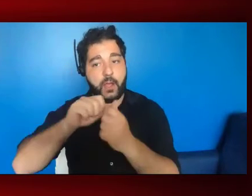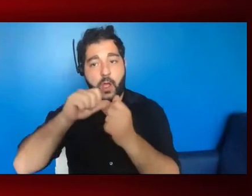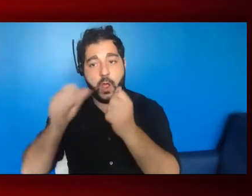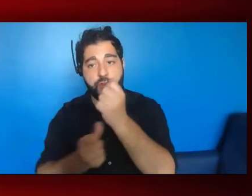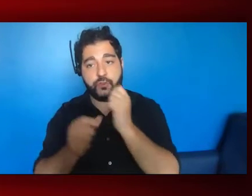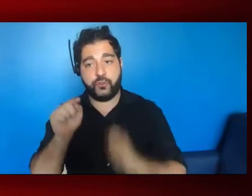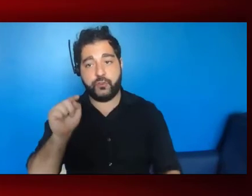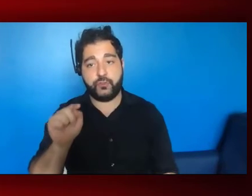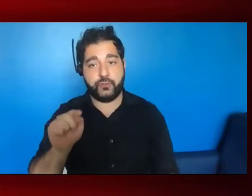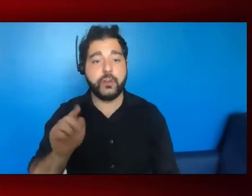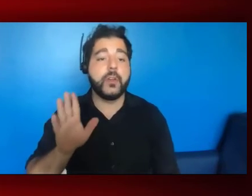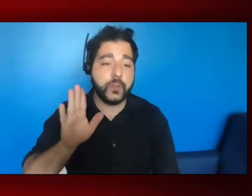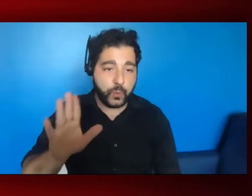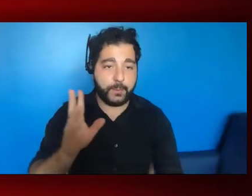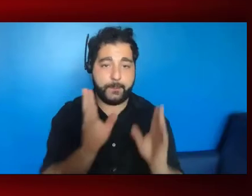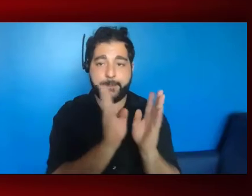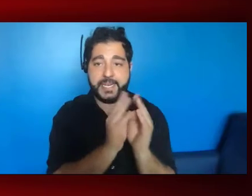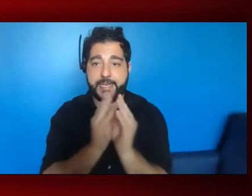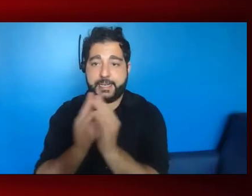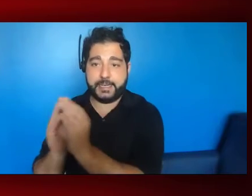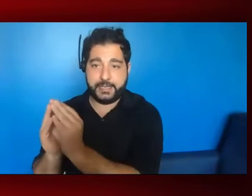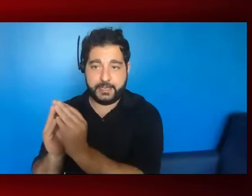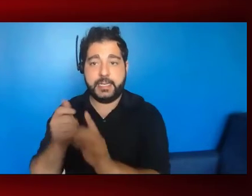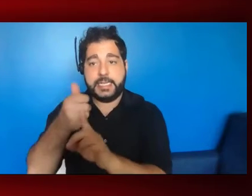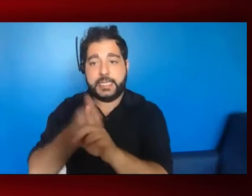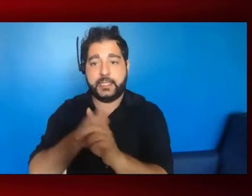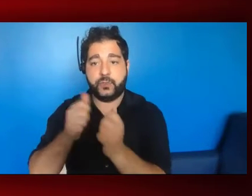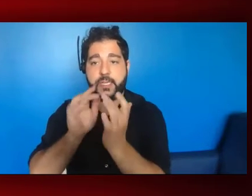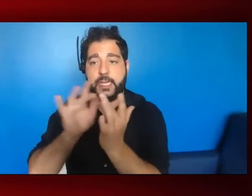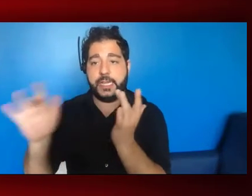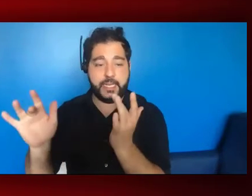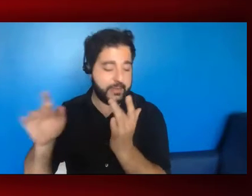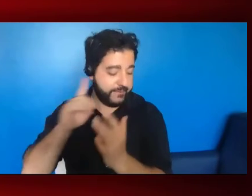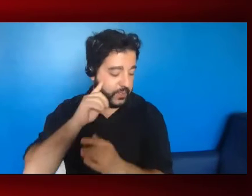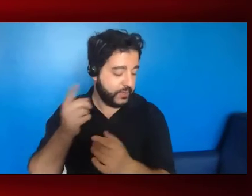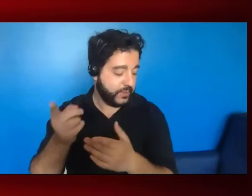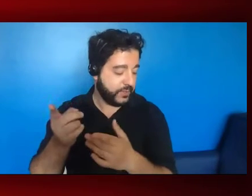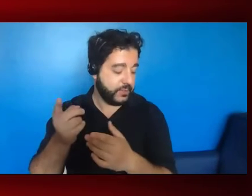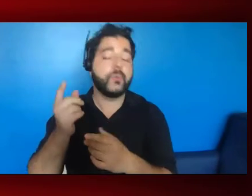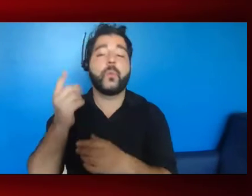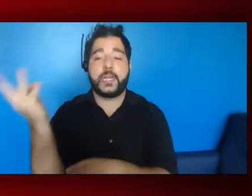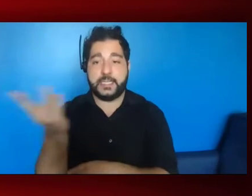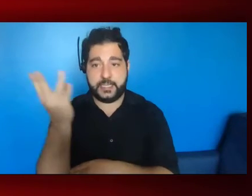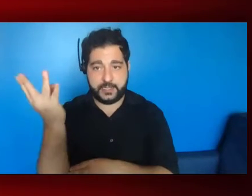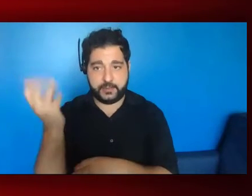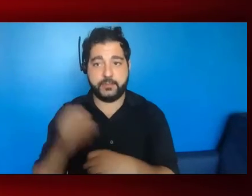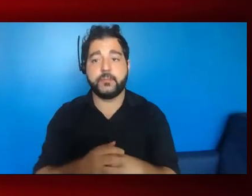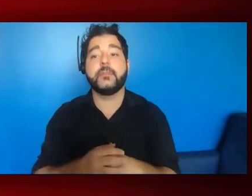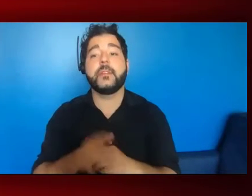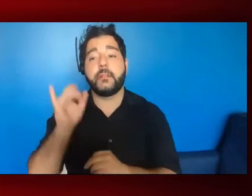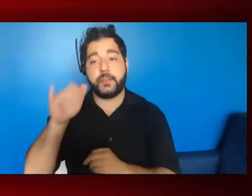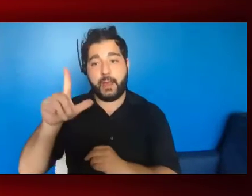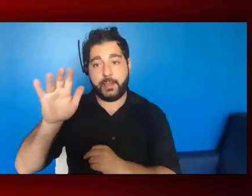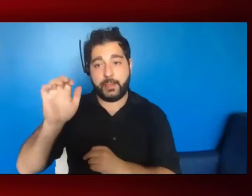that are your meetings, each one with a link for Wednesday. So those links